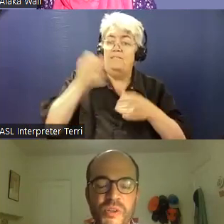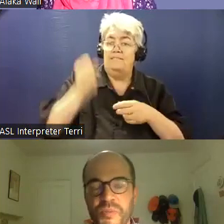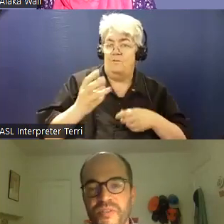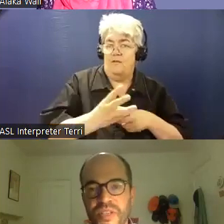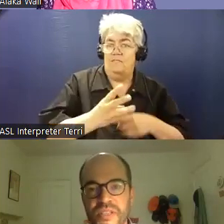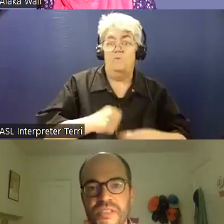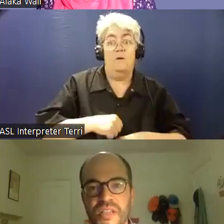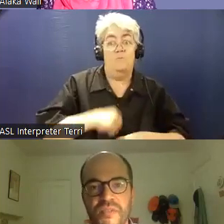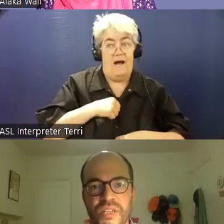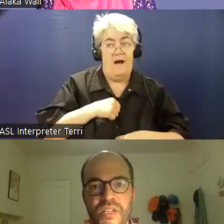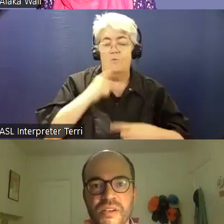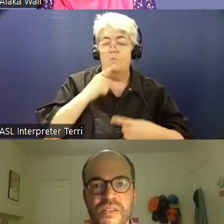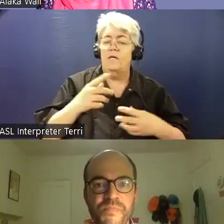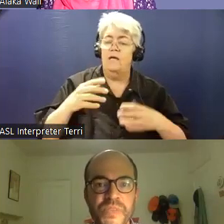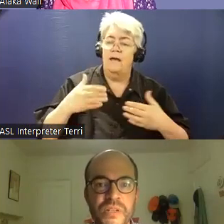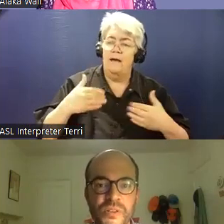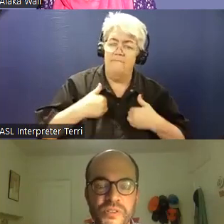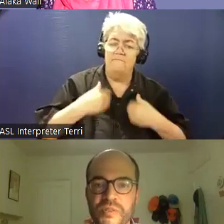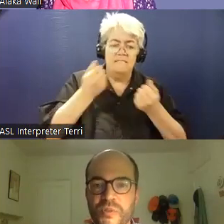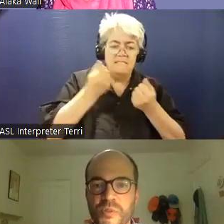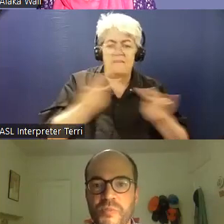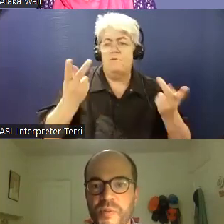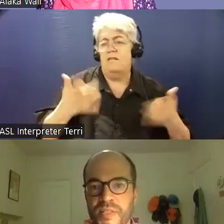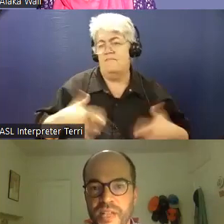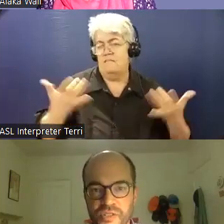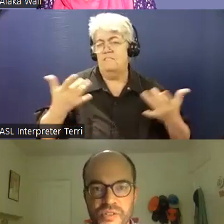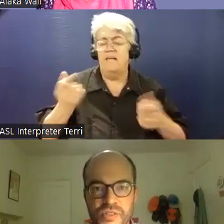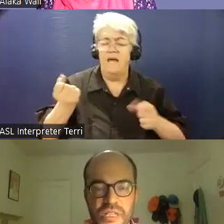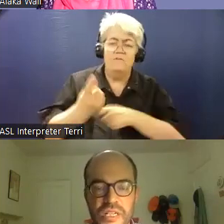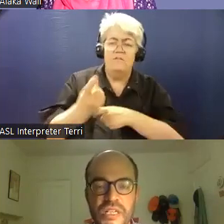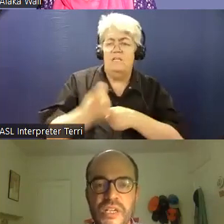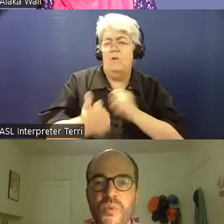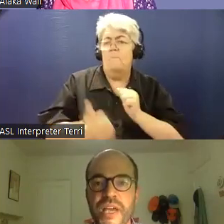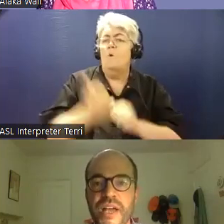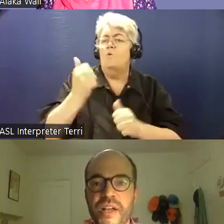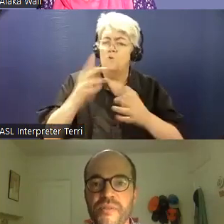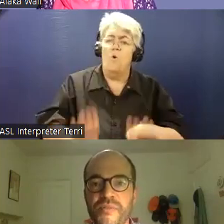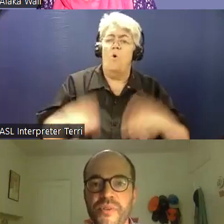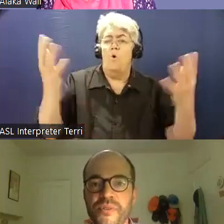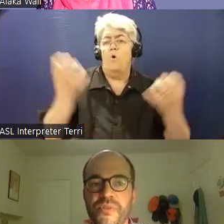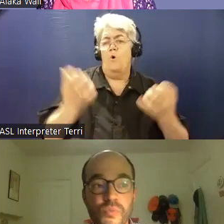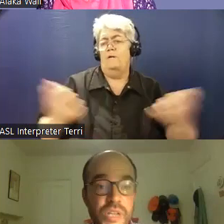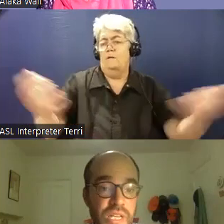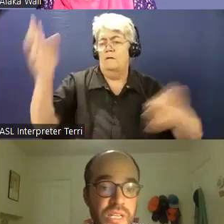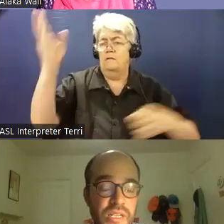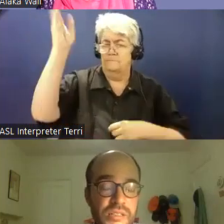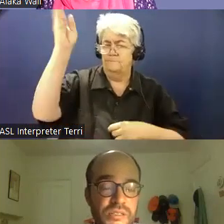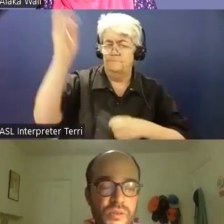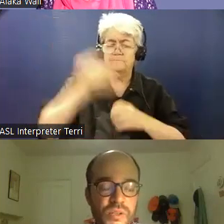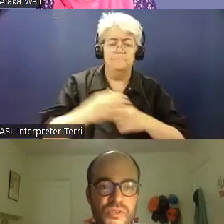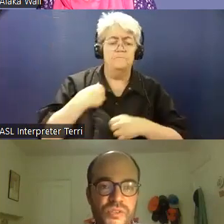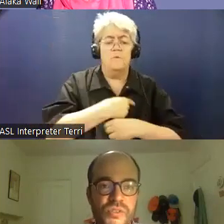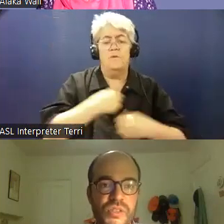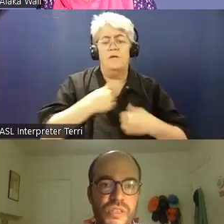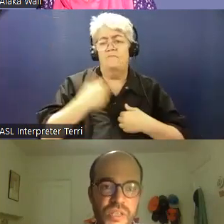host multiple events every year, largely in the form of public lectures. We have 3